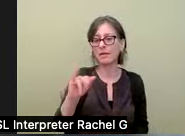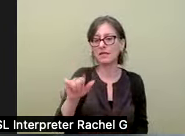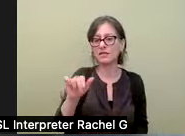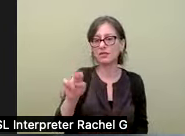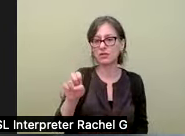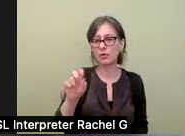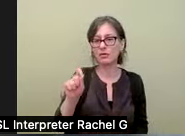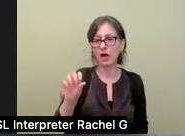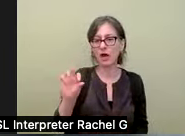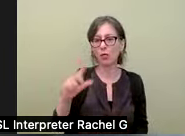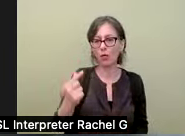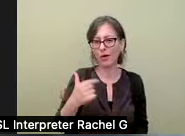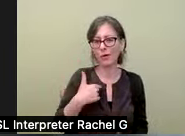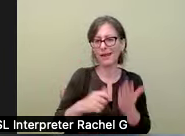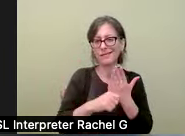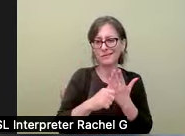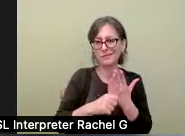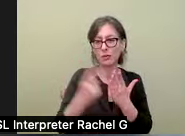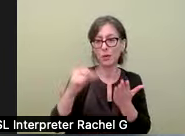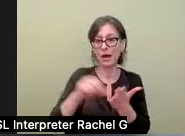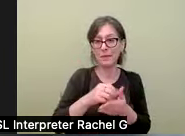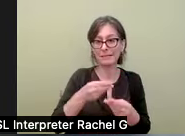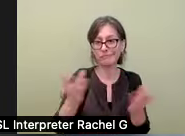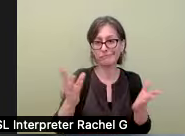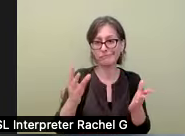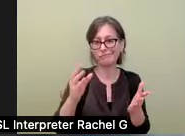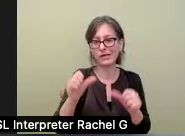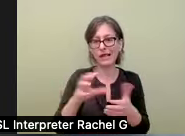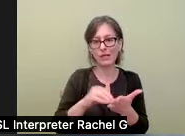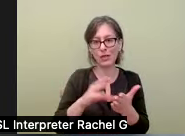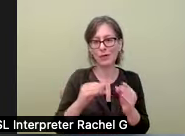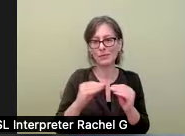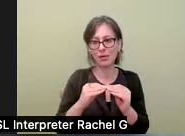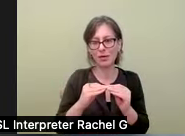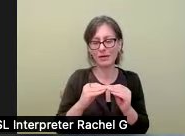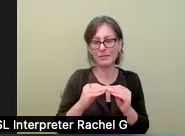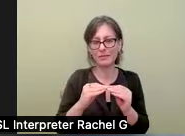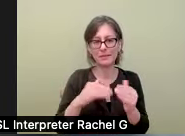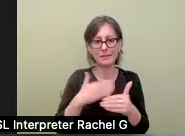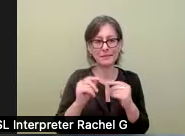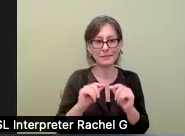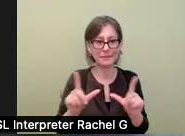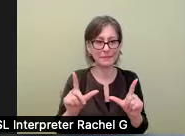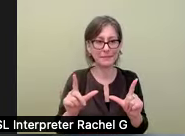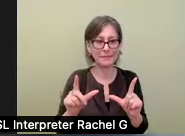brochures, we have one-pagers that you can get access to and learn more about tsunamis. Next slide.